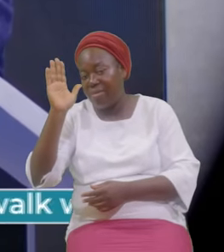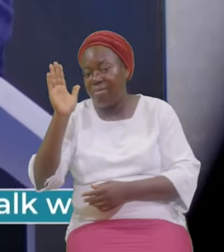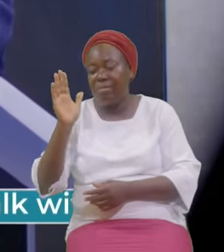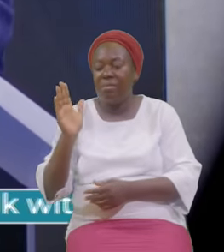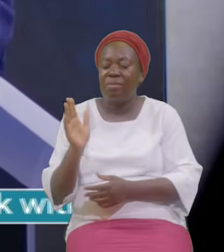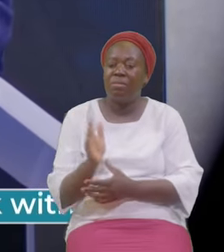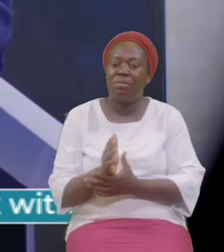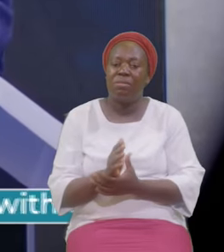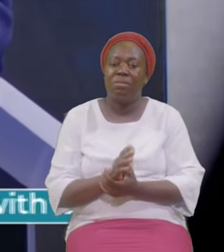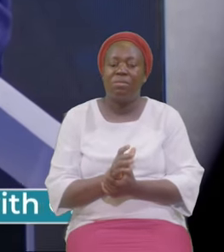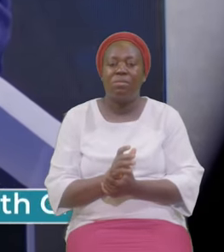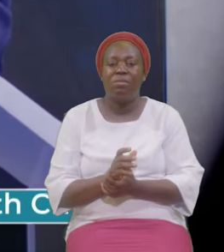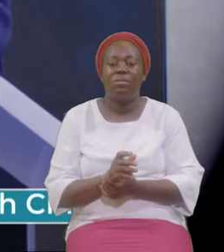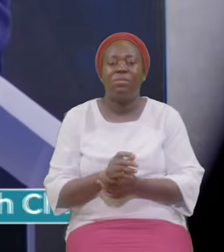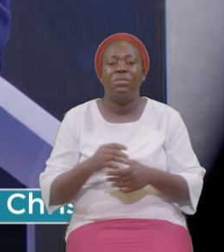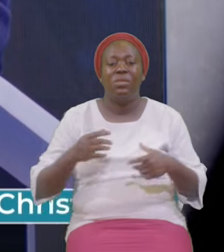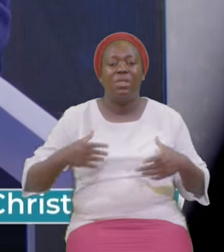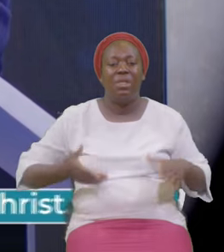Please, let's be fast.